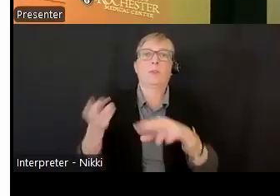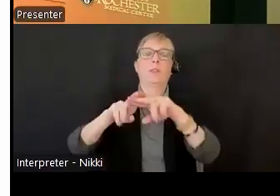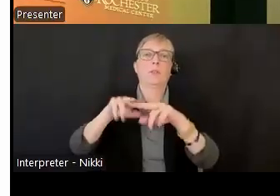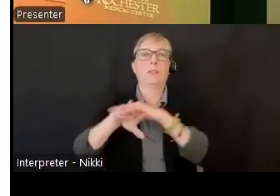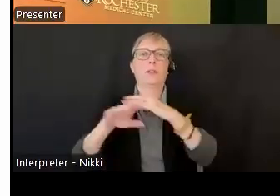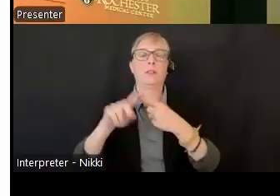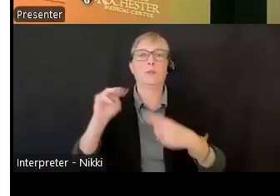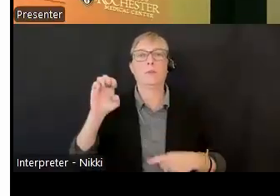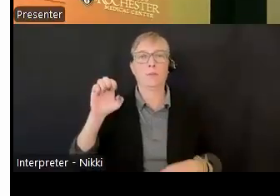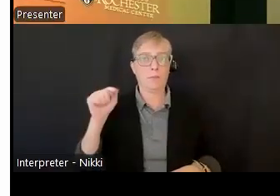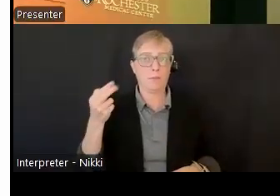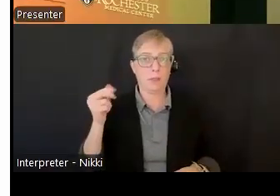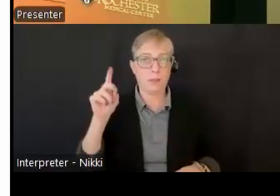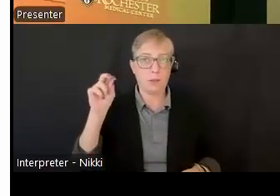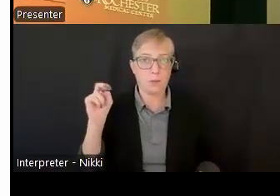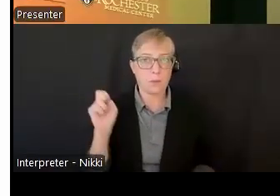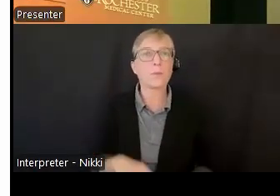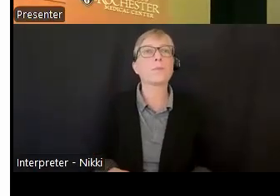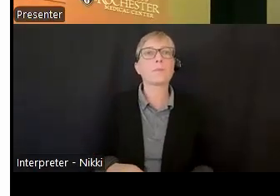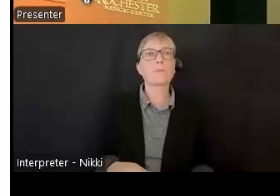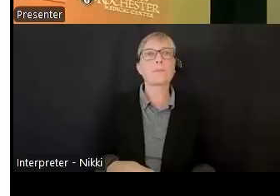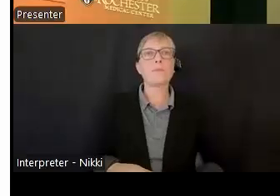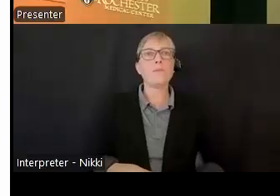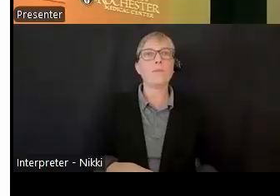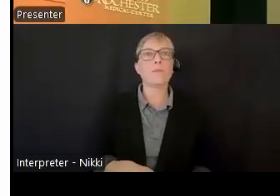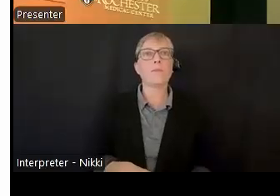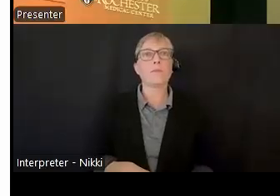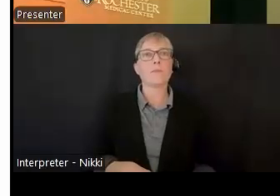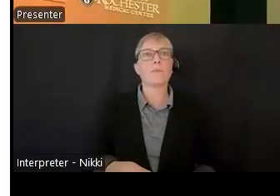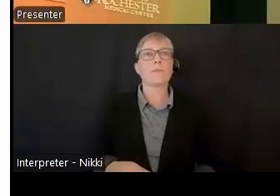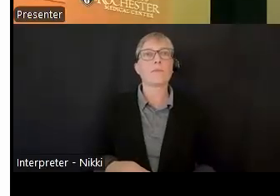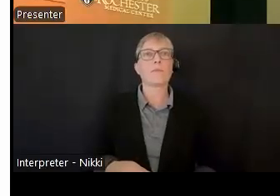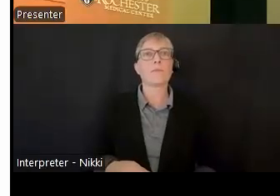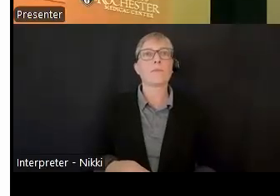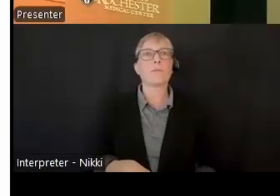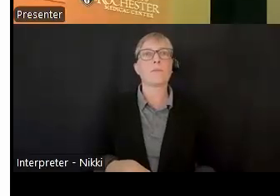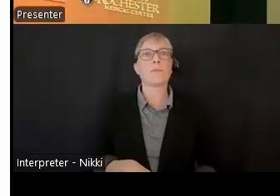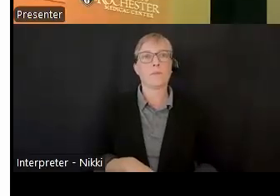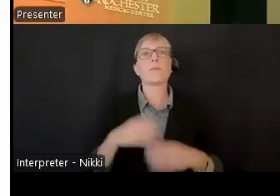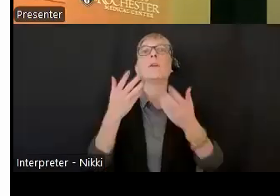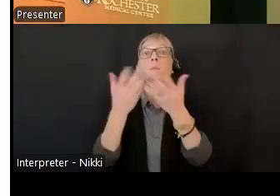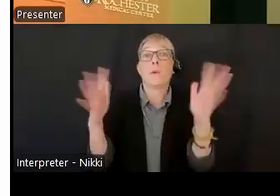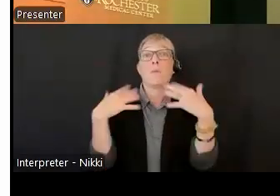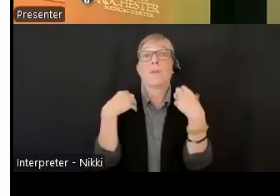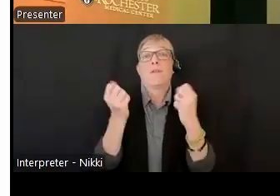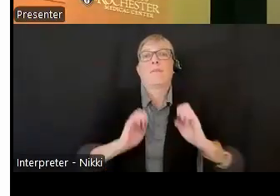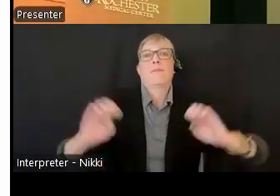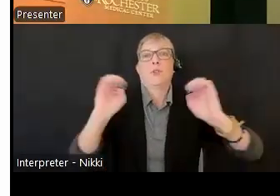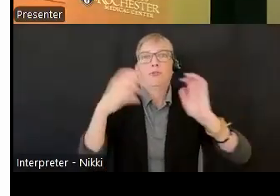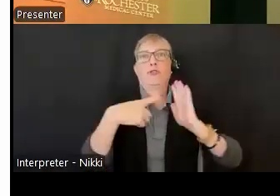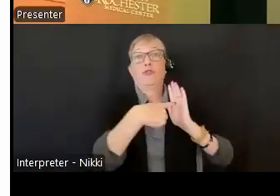very familiar with demonstrated that the safety of methadone, that there was safety in